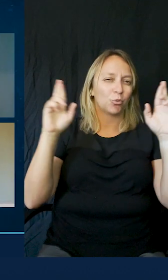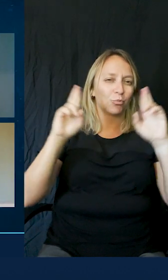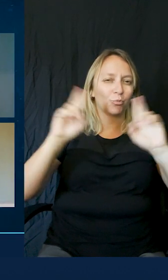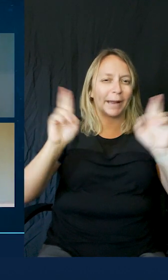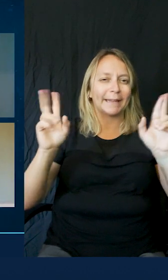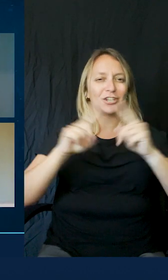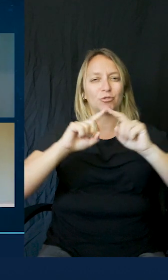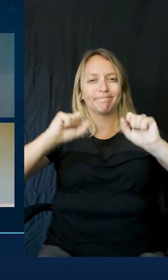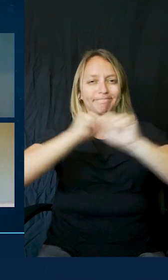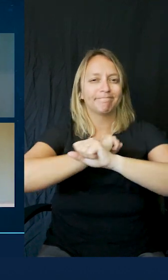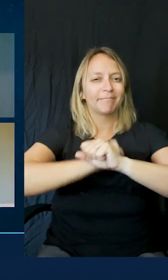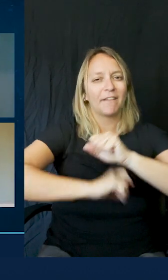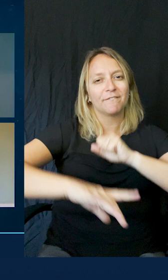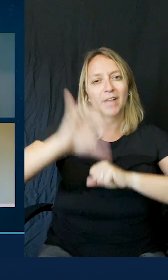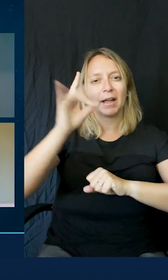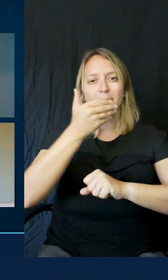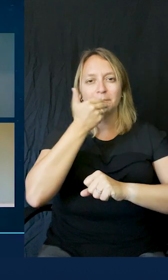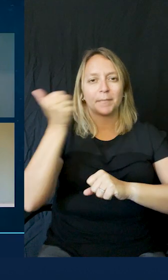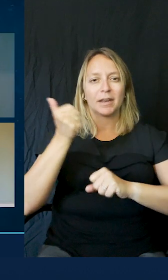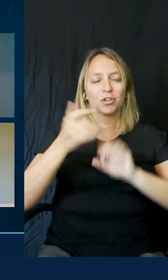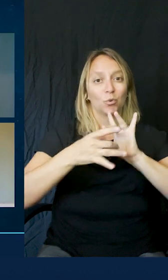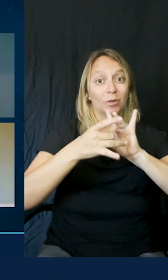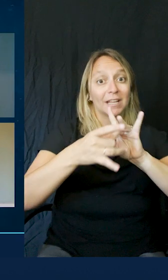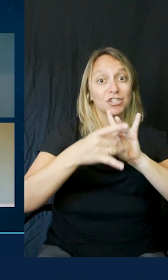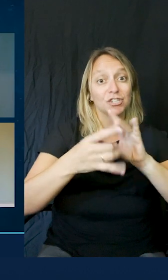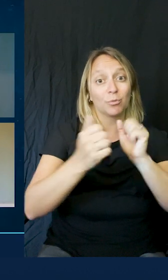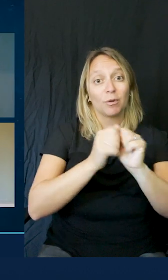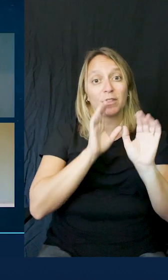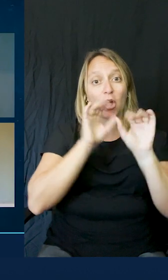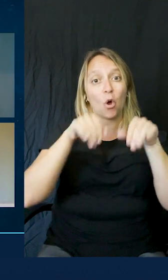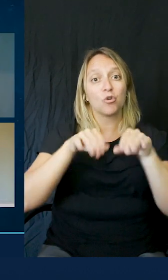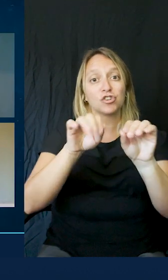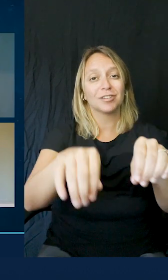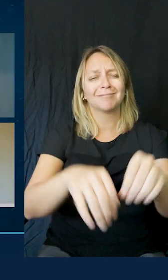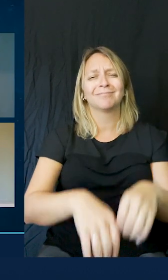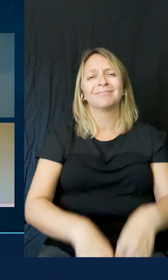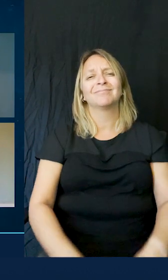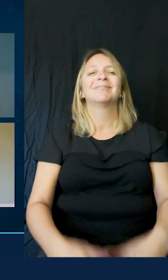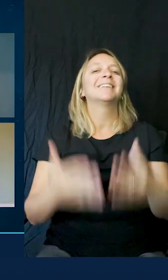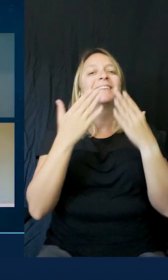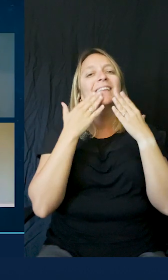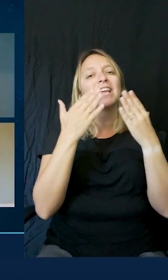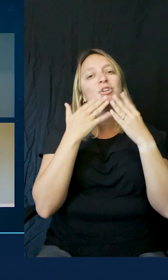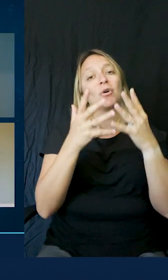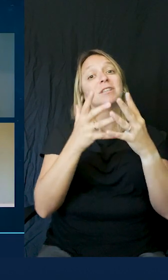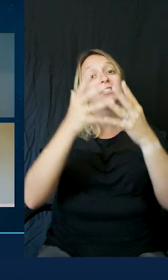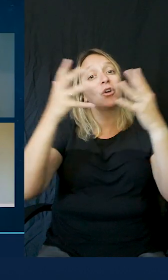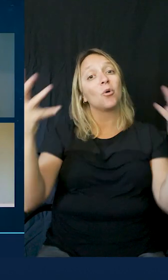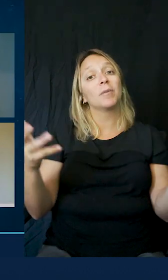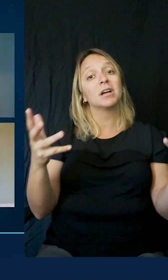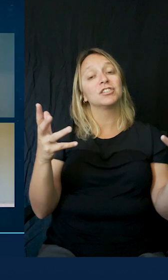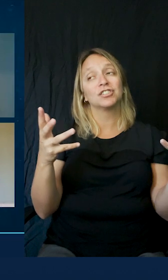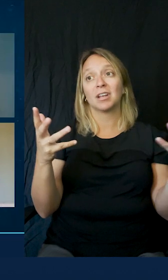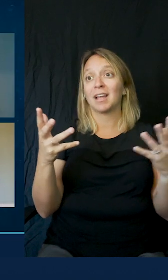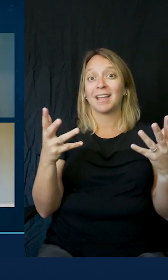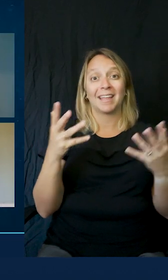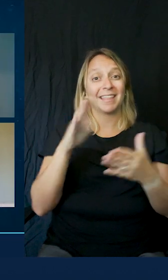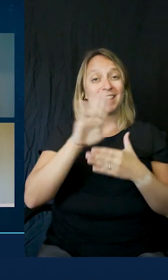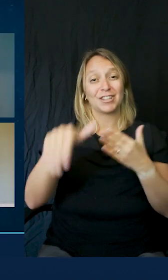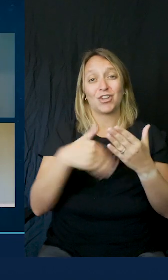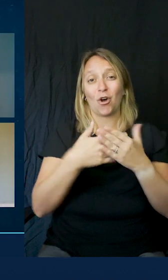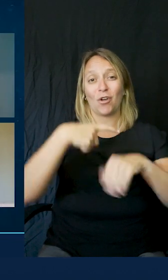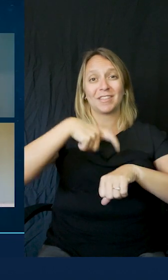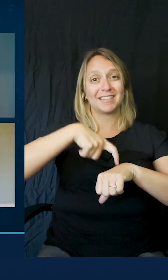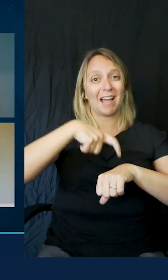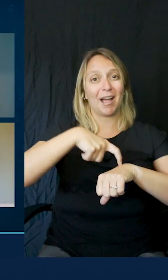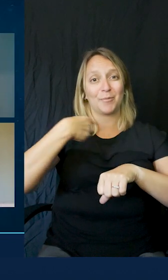find a better relationship with the ocean. Well, thank you all so much. Like I said, that is all the time we